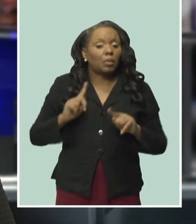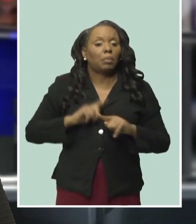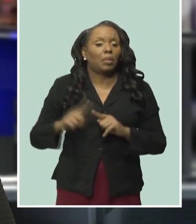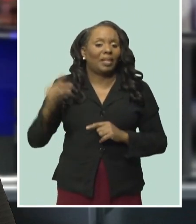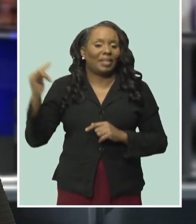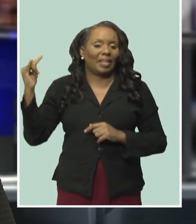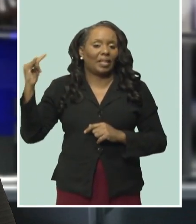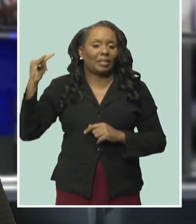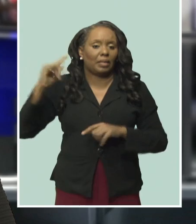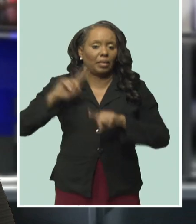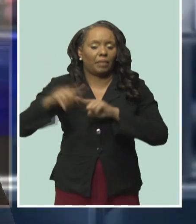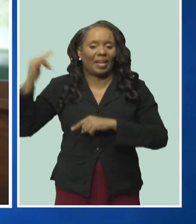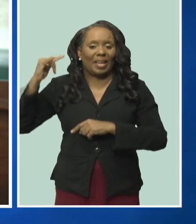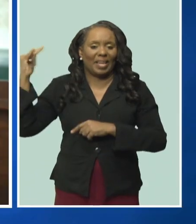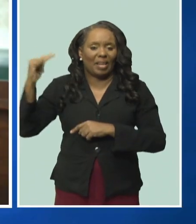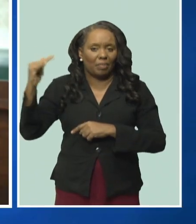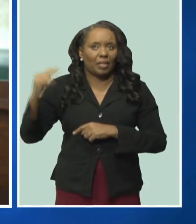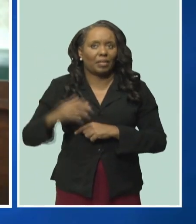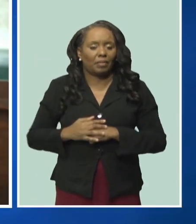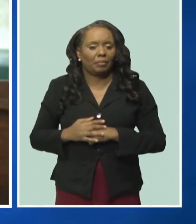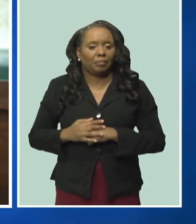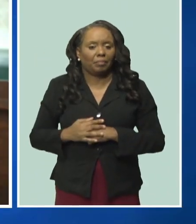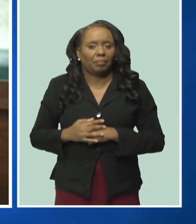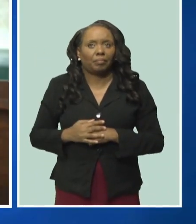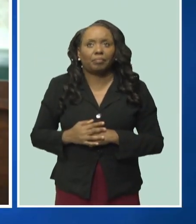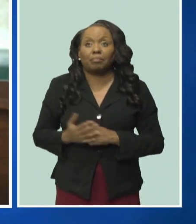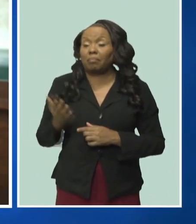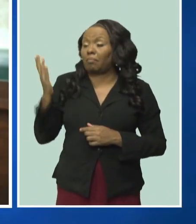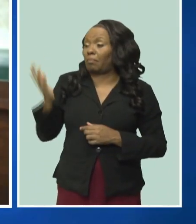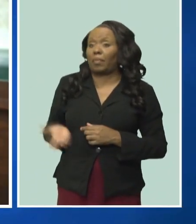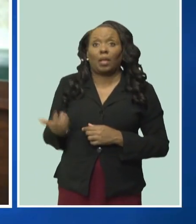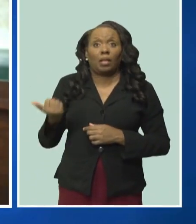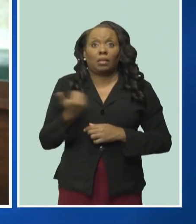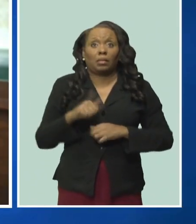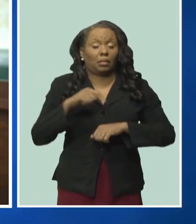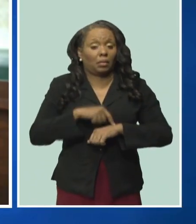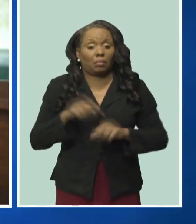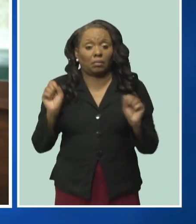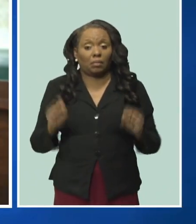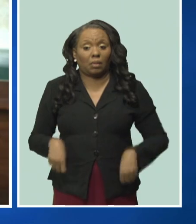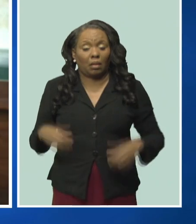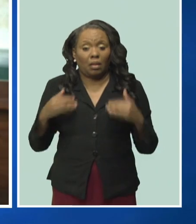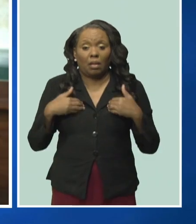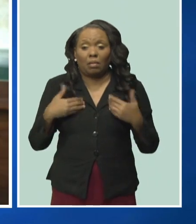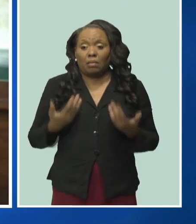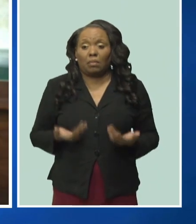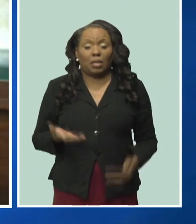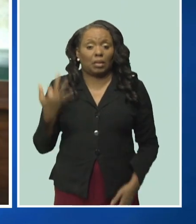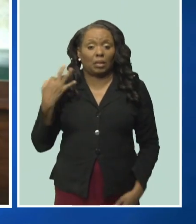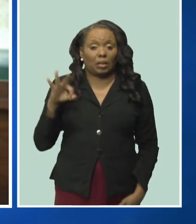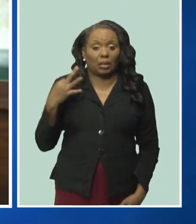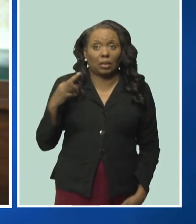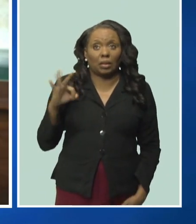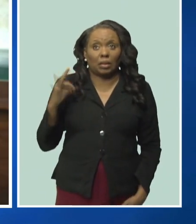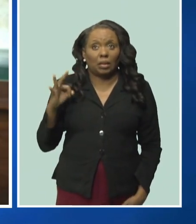of aircraft. At any given time, we could have as many as 19 wide bodies on the ground within